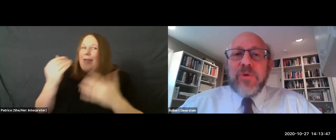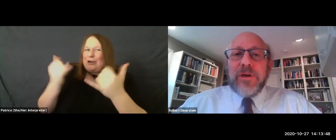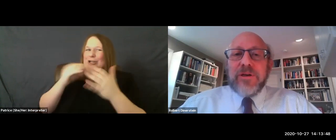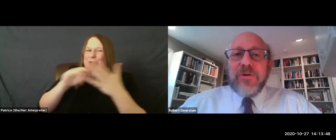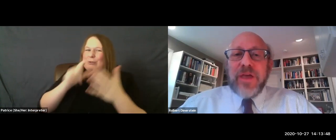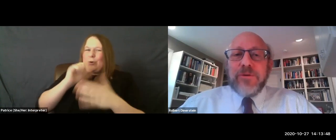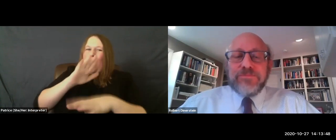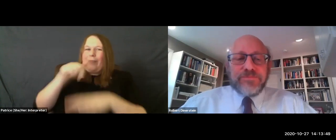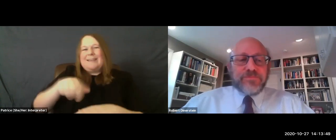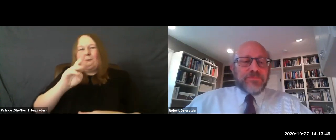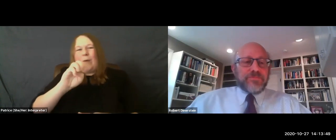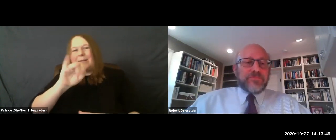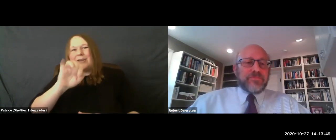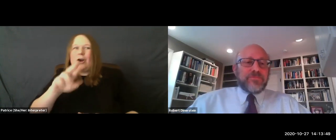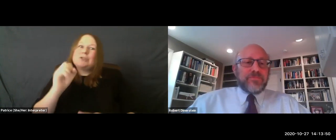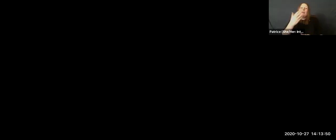on this webinar. So thank you.